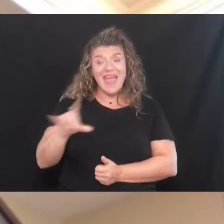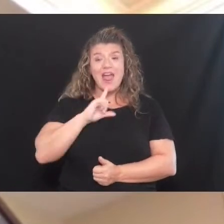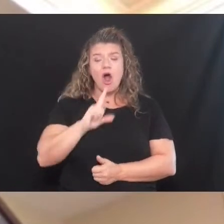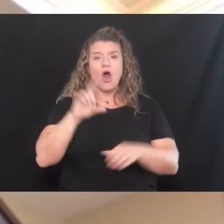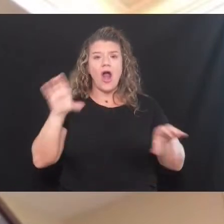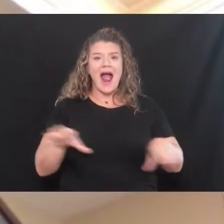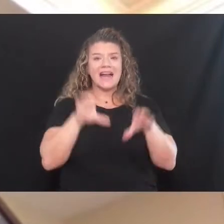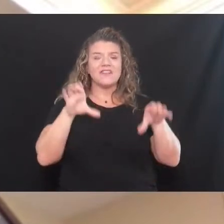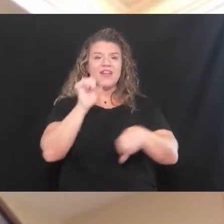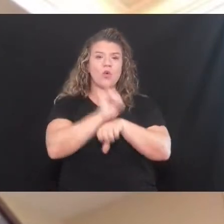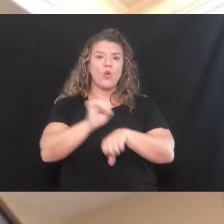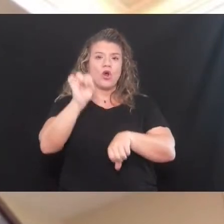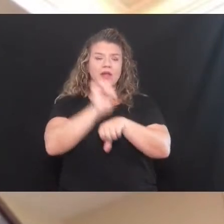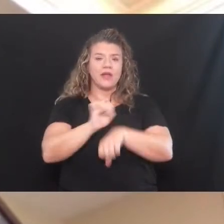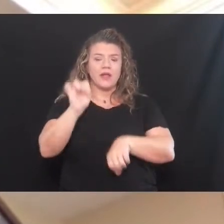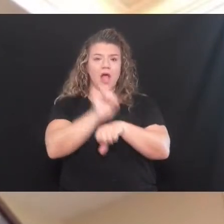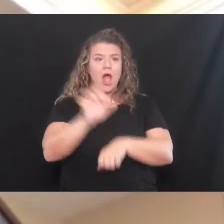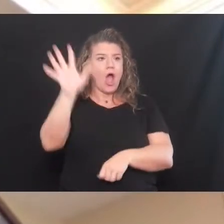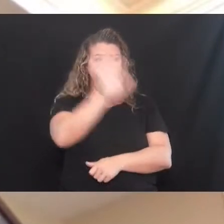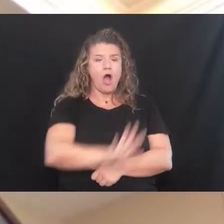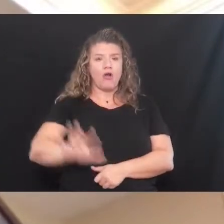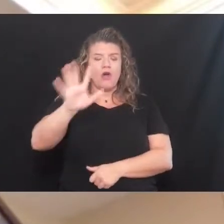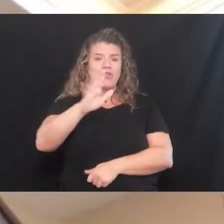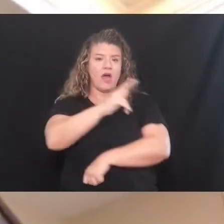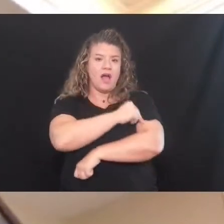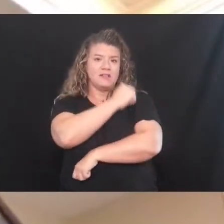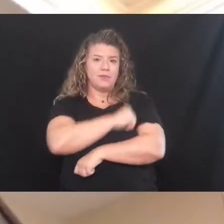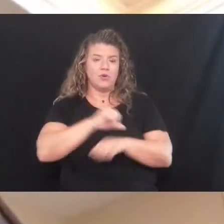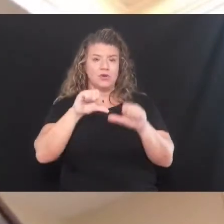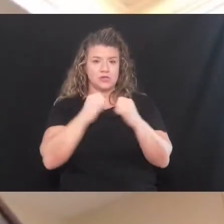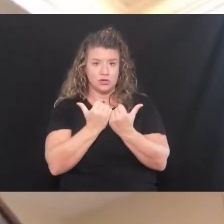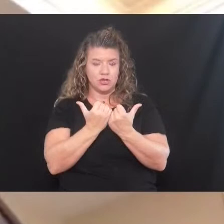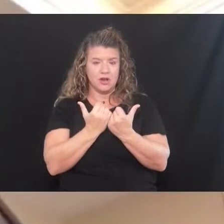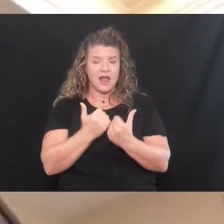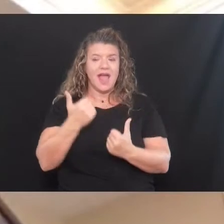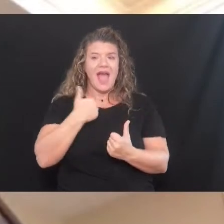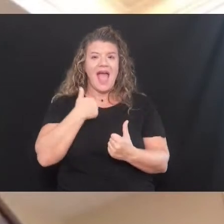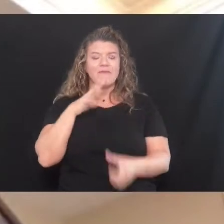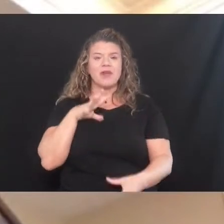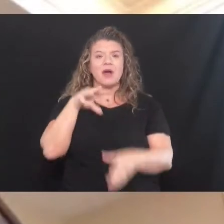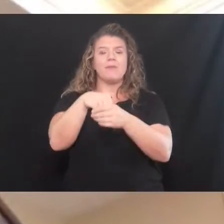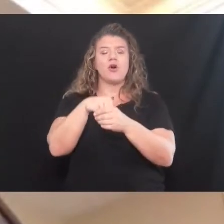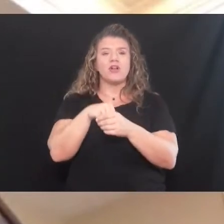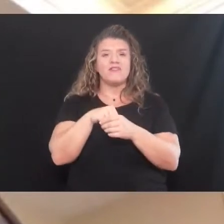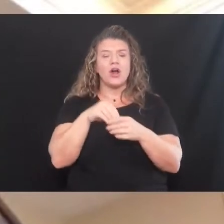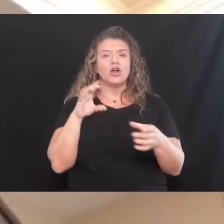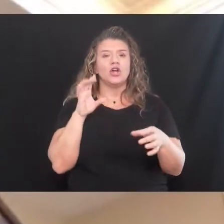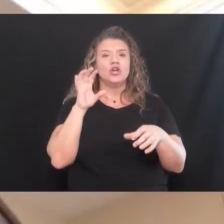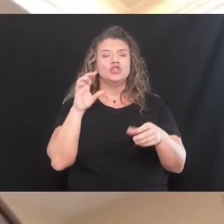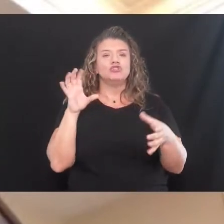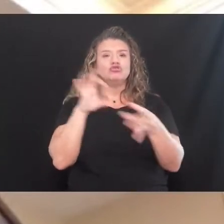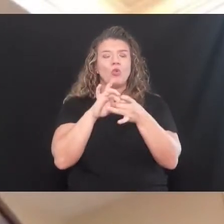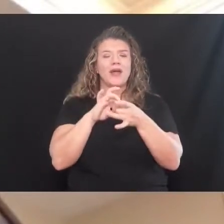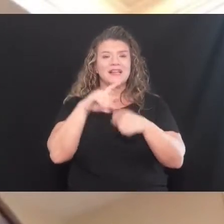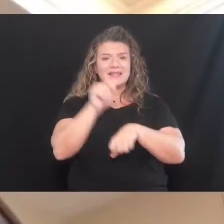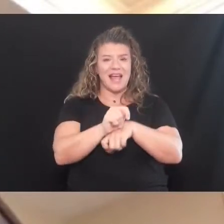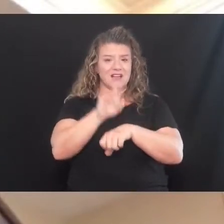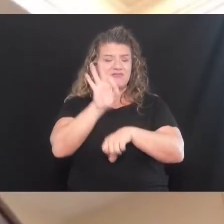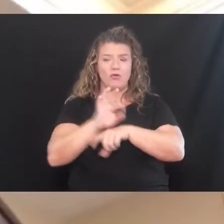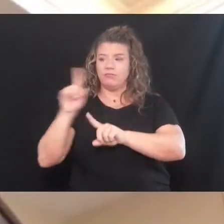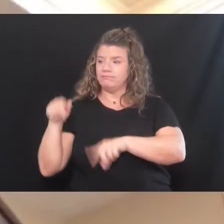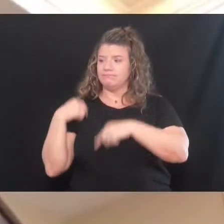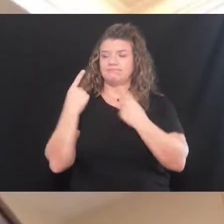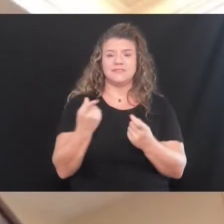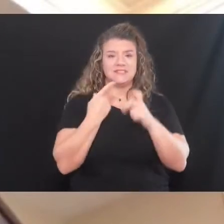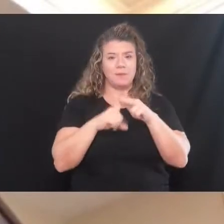actively working across and have the Hospital Association has been a part of our joint interagency task force from the beginning of